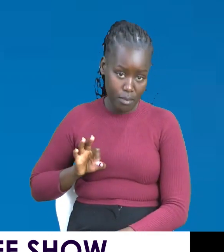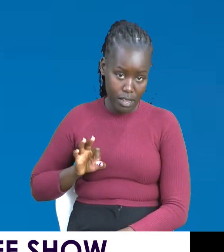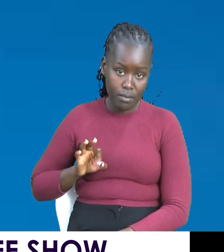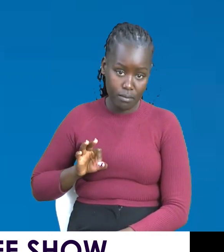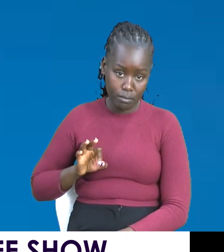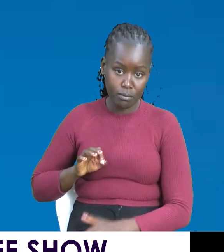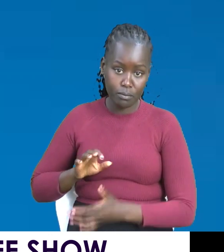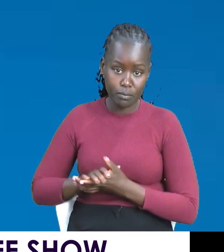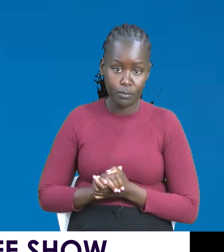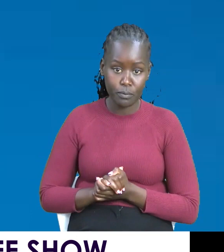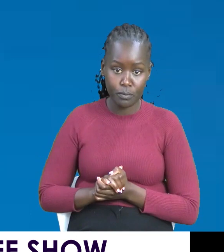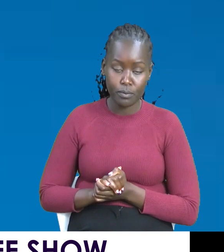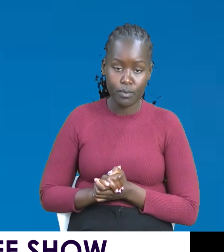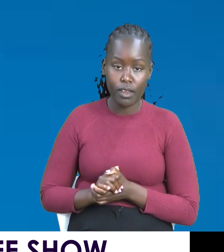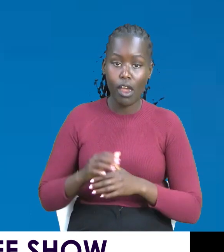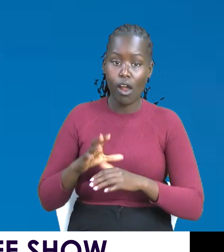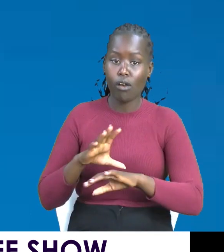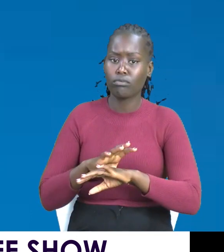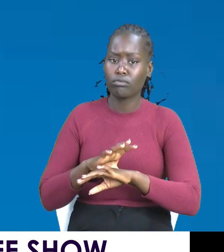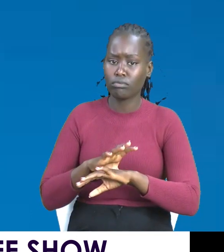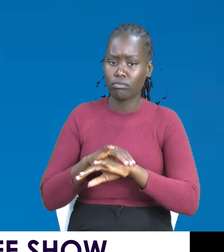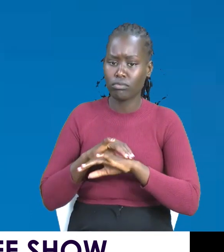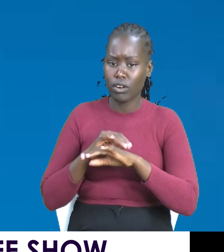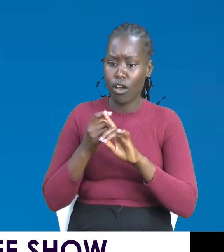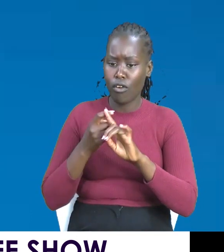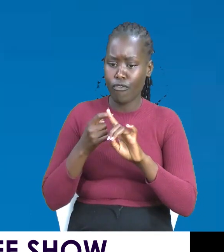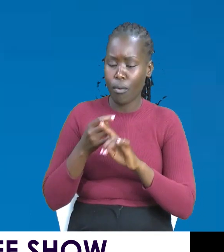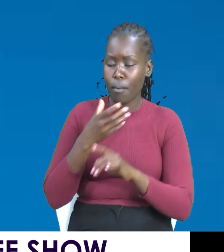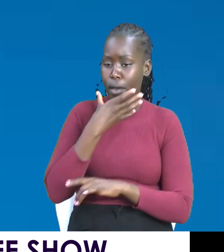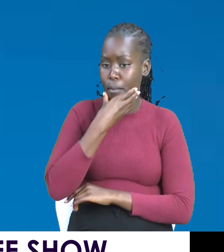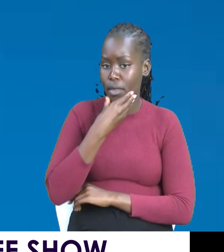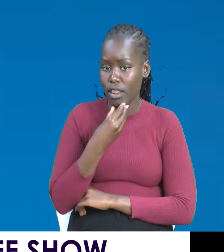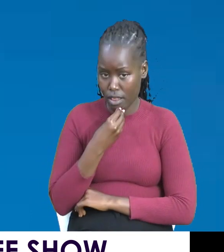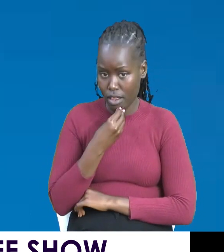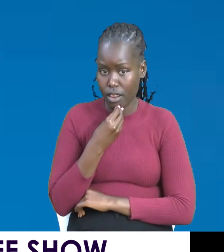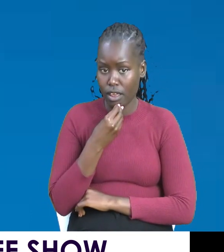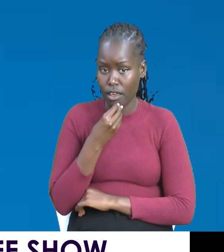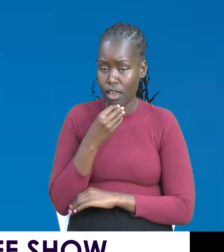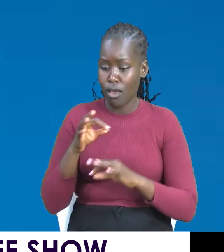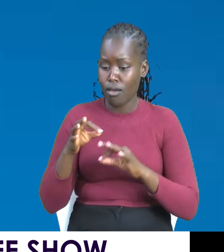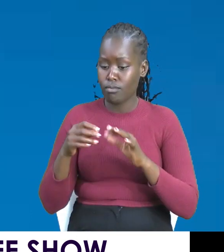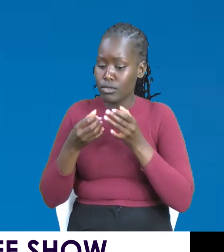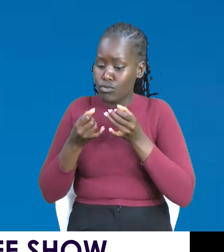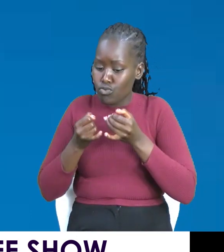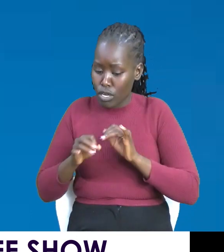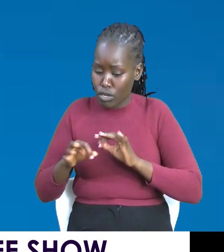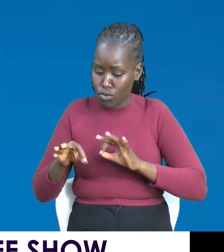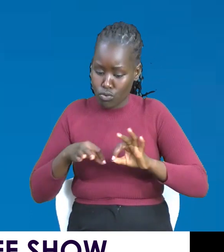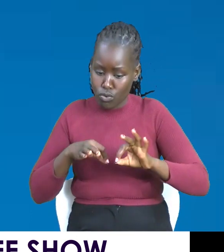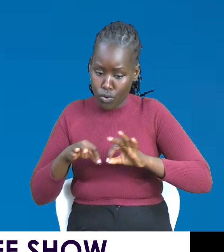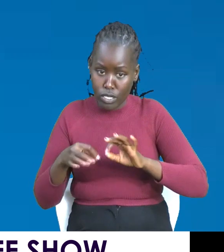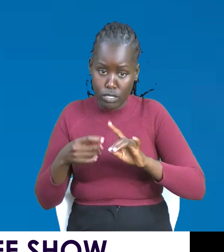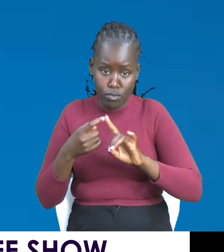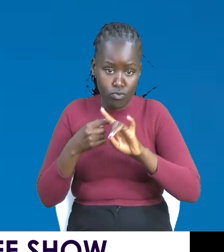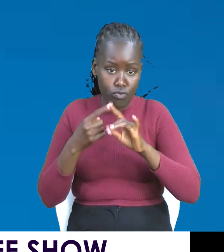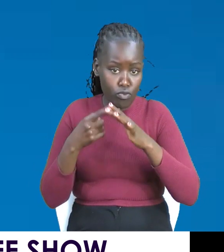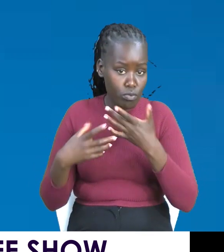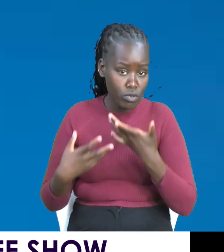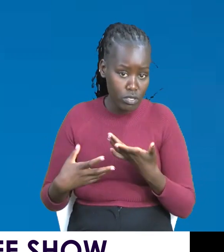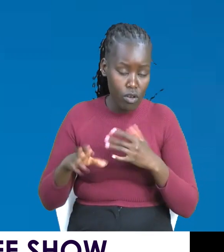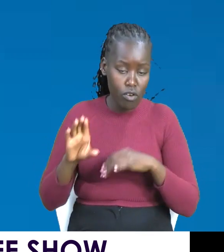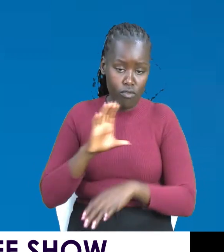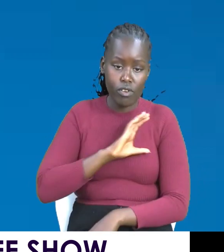female. She was gotten out of the rib of a man. I'm trying to explain this from the perspective